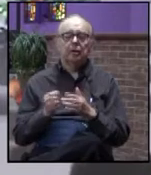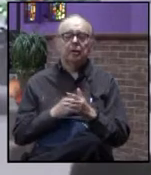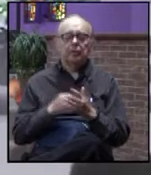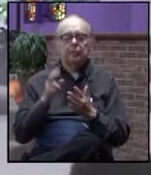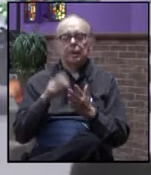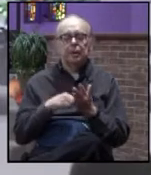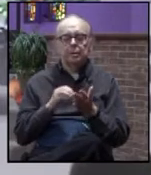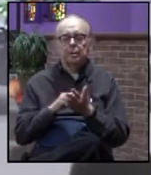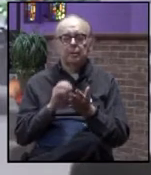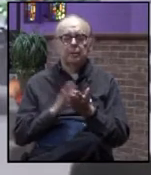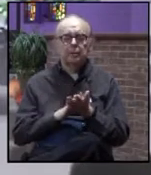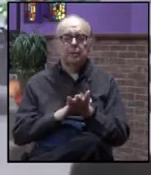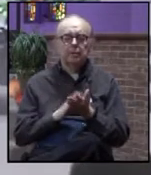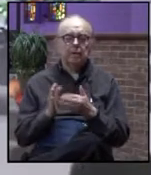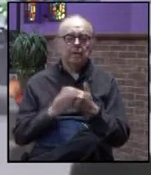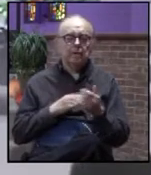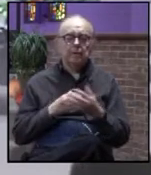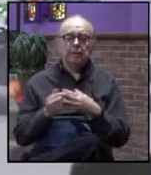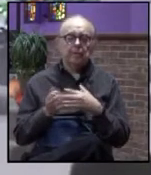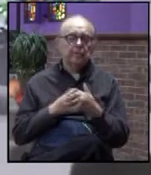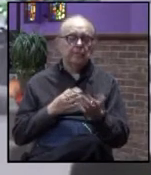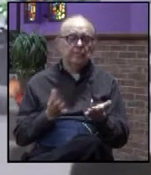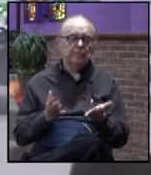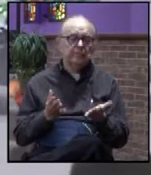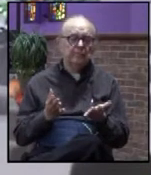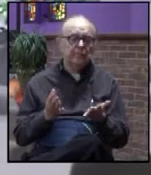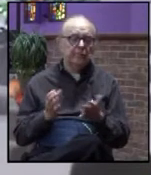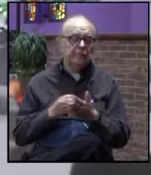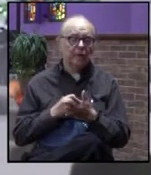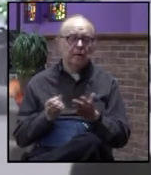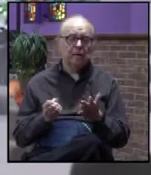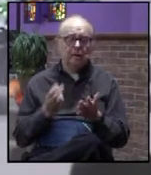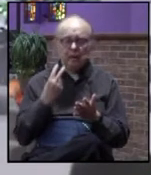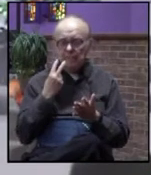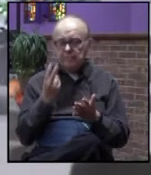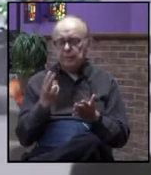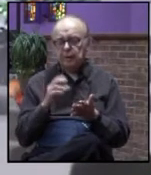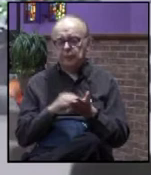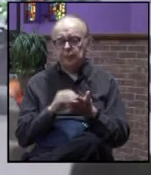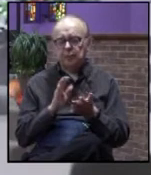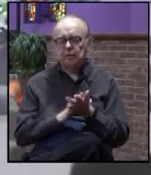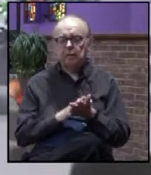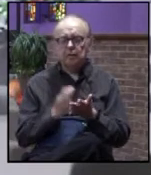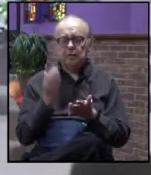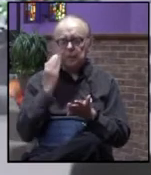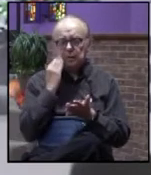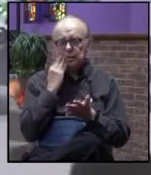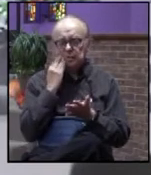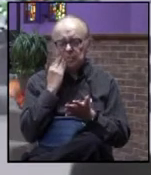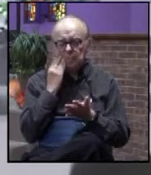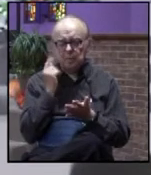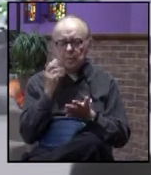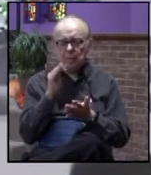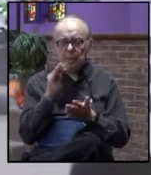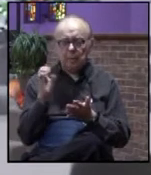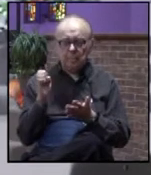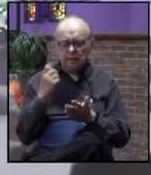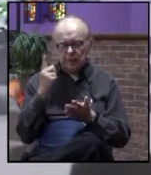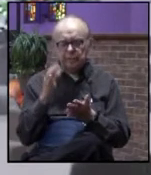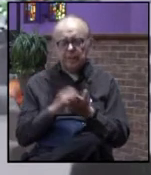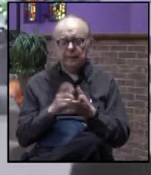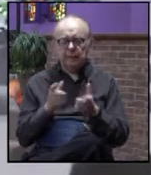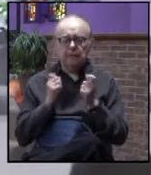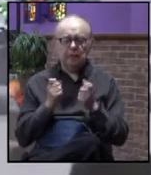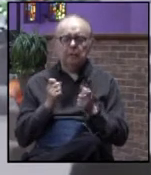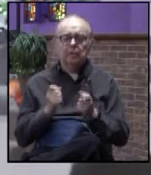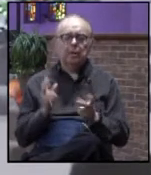notes, it didn't matter what the tune of the song was. If you read those, you would know the tune and you would pick it up real fast. A lot